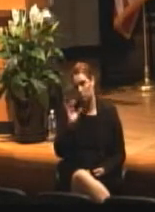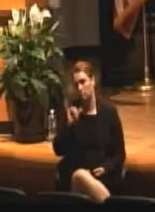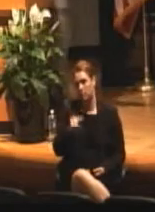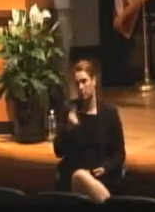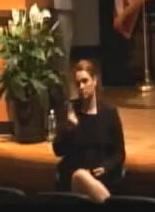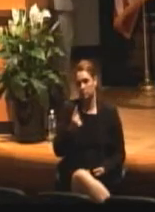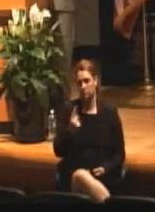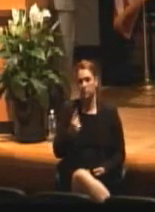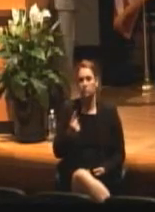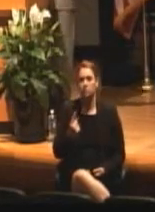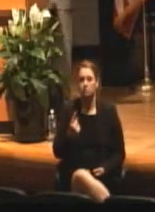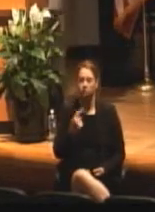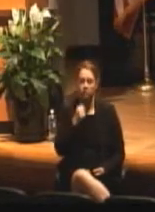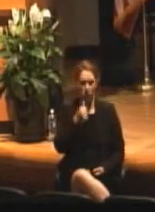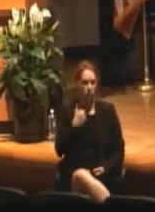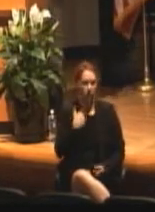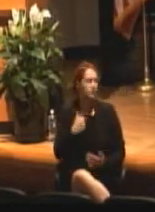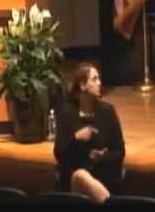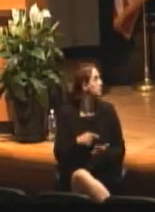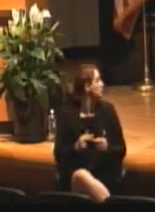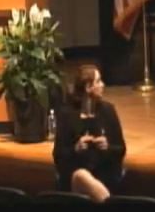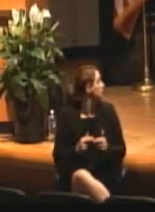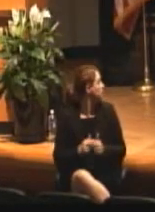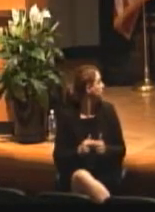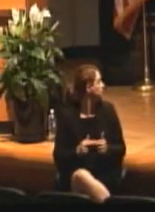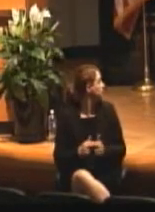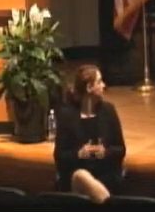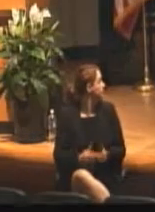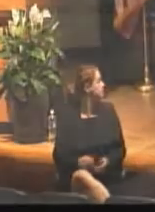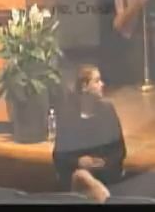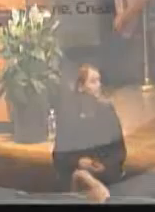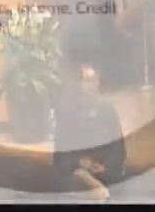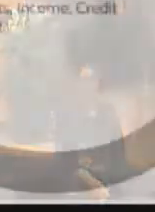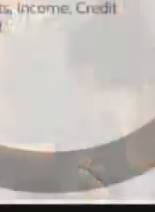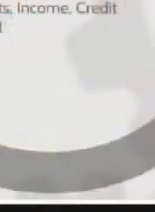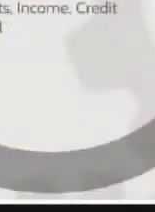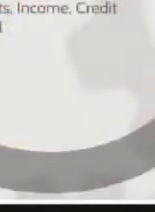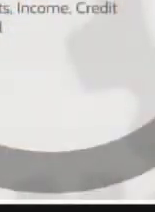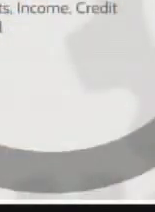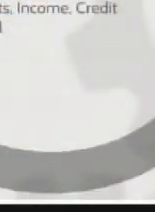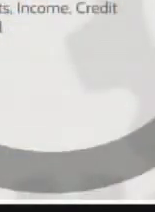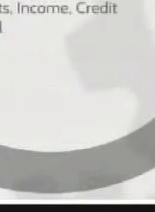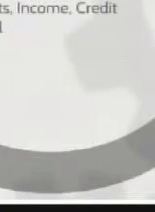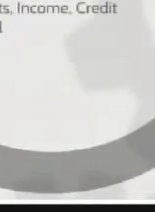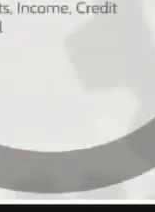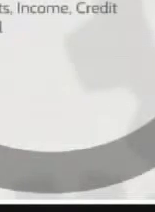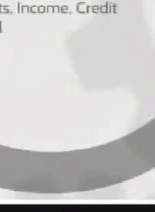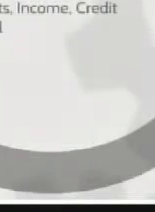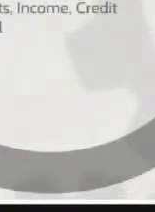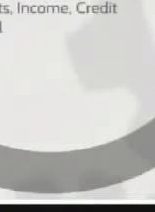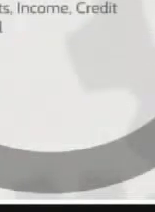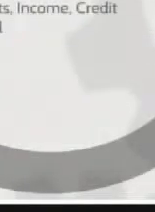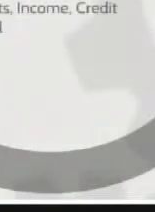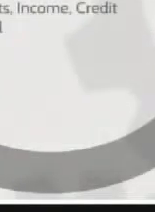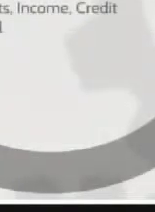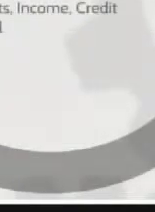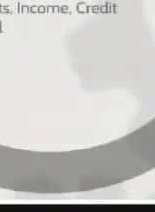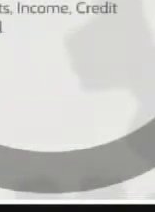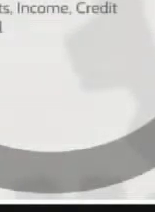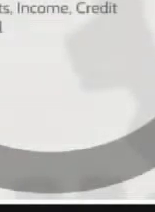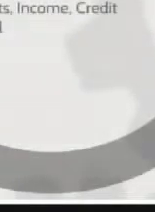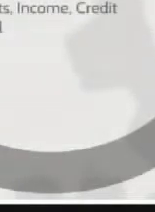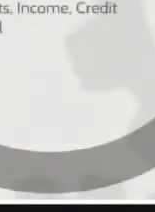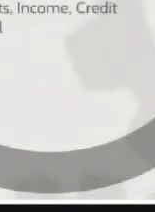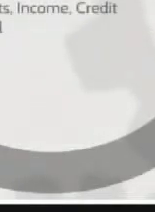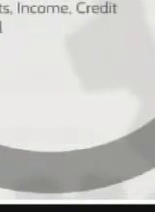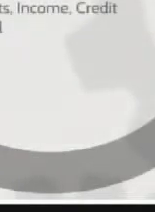don't know if I have a slide for debt ratio. So it's part of underwriting. The debt ratio analysis, it's so in order for to know what we're going to you be able to afford for the home, we're